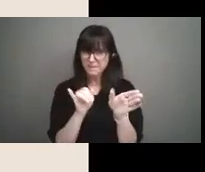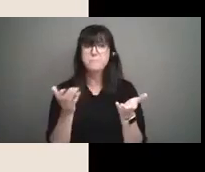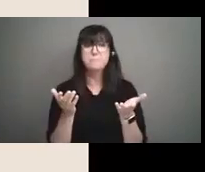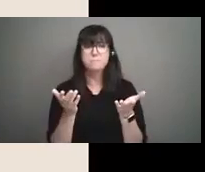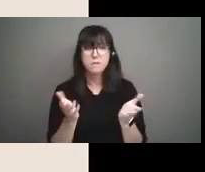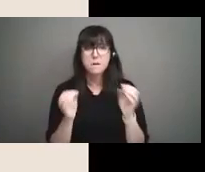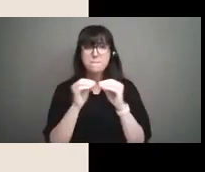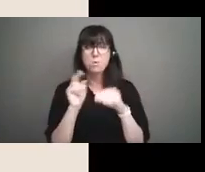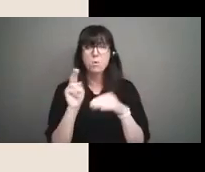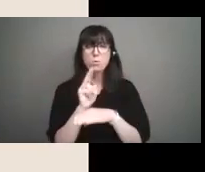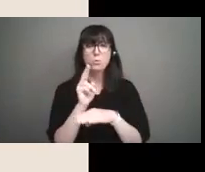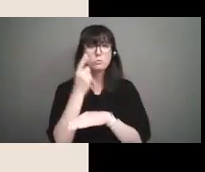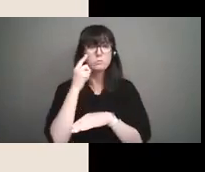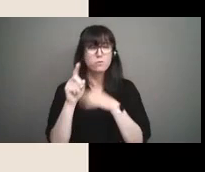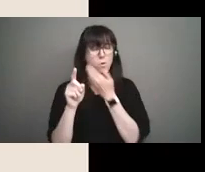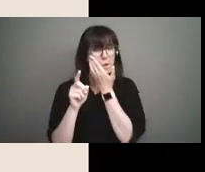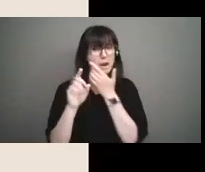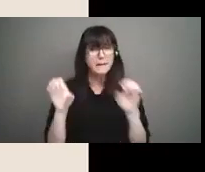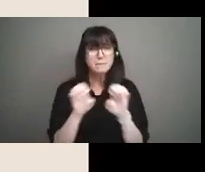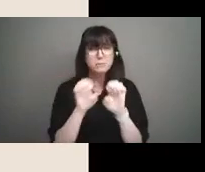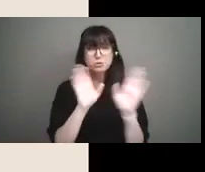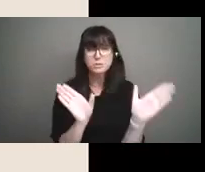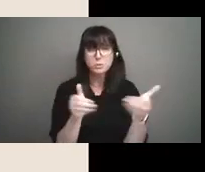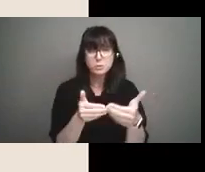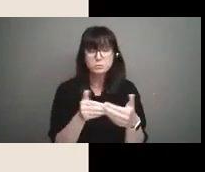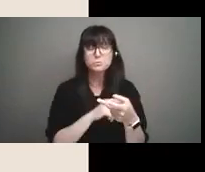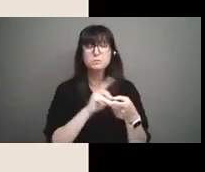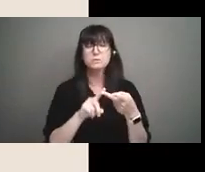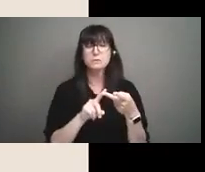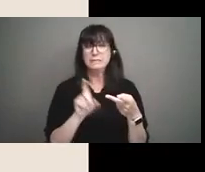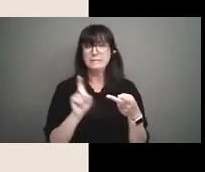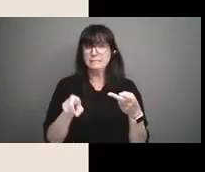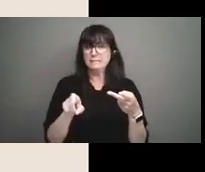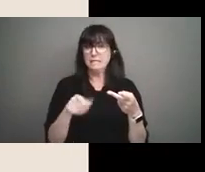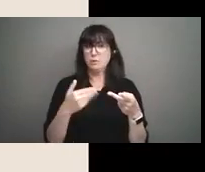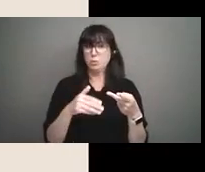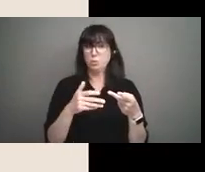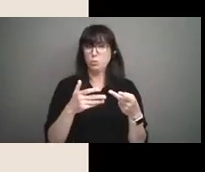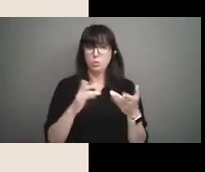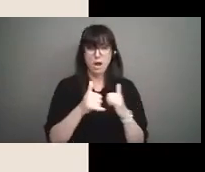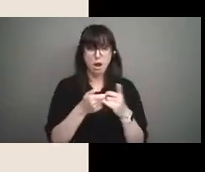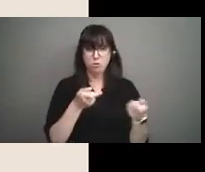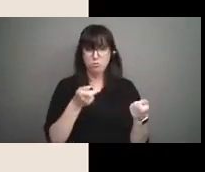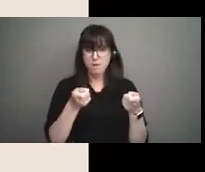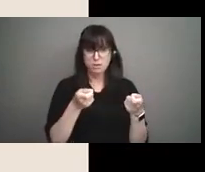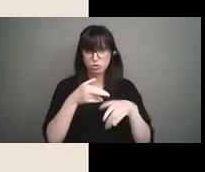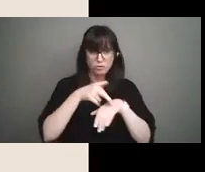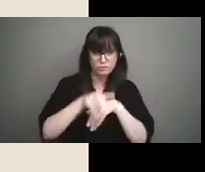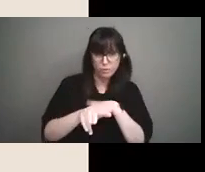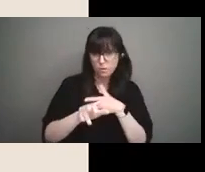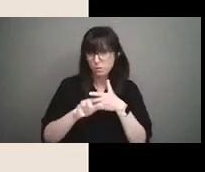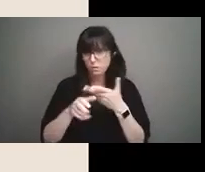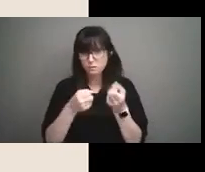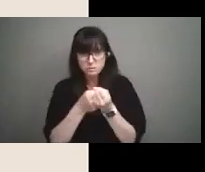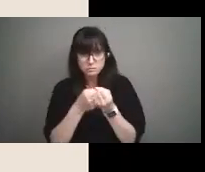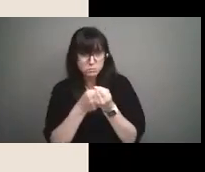of emergency rooms and, you know, needing that kind of system navigation or that referral. So